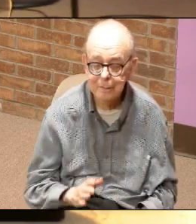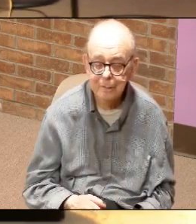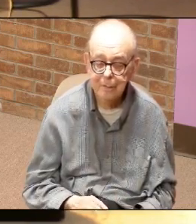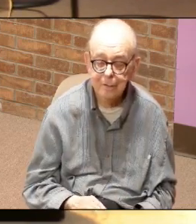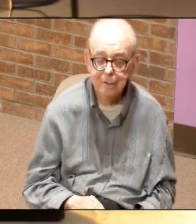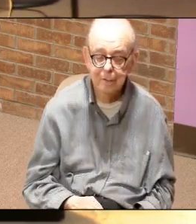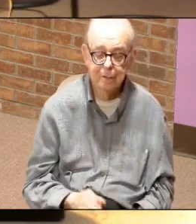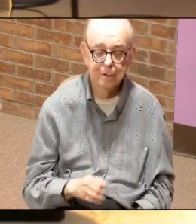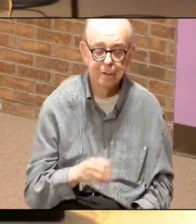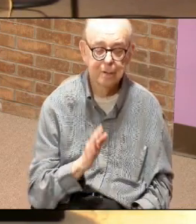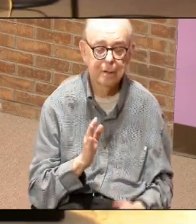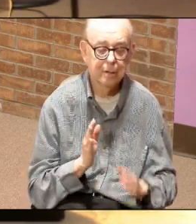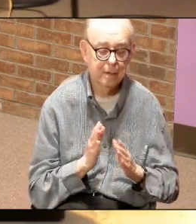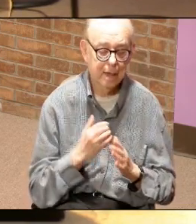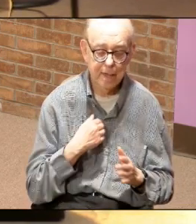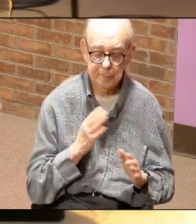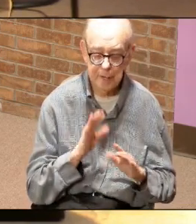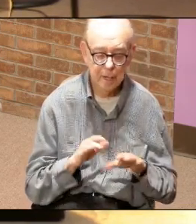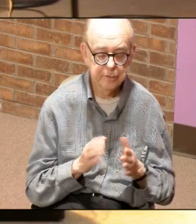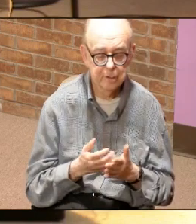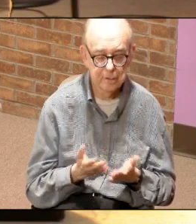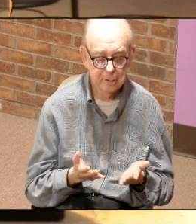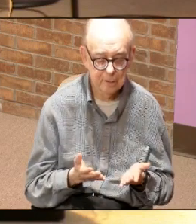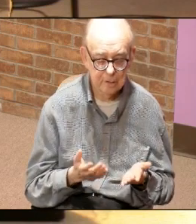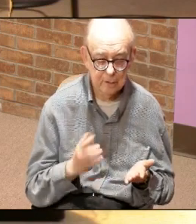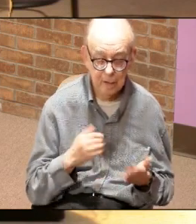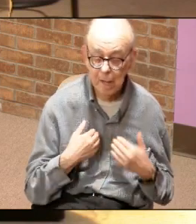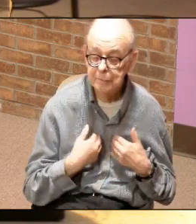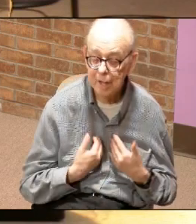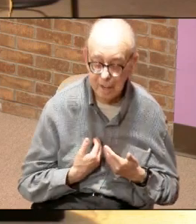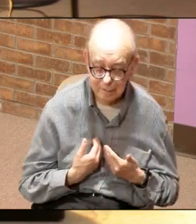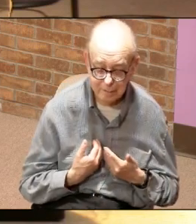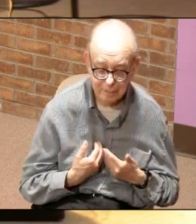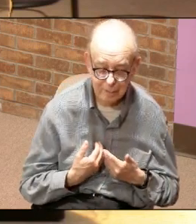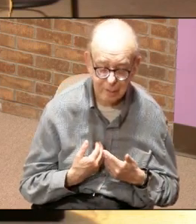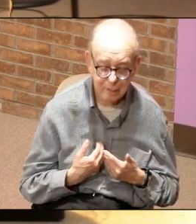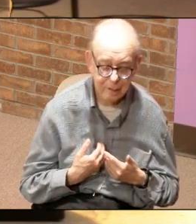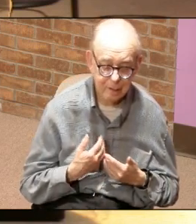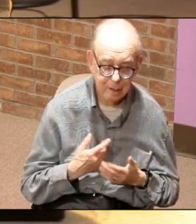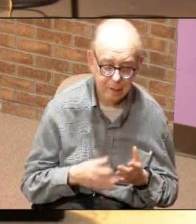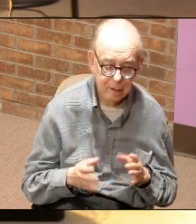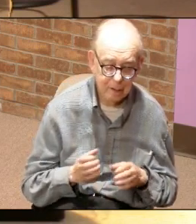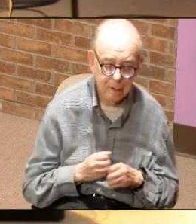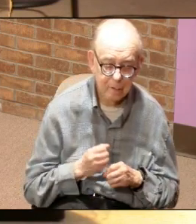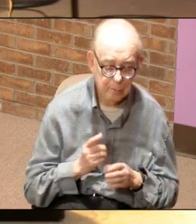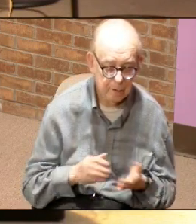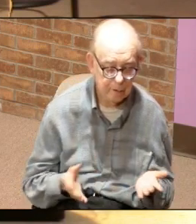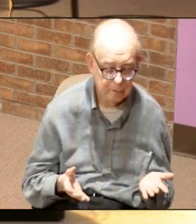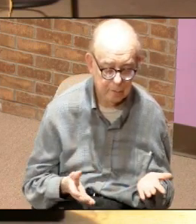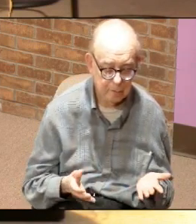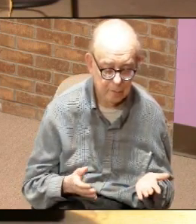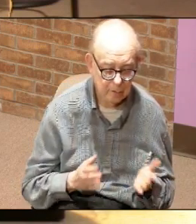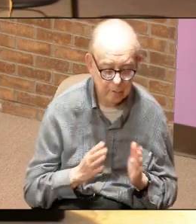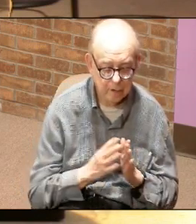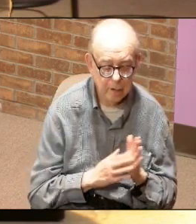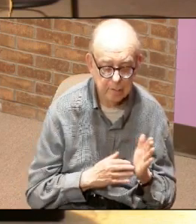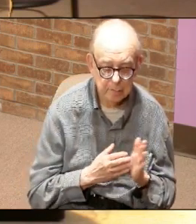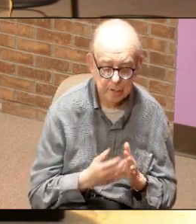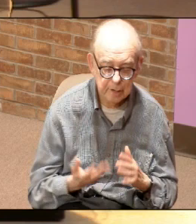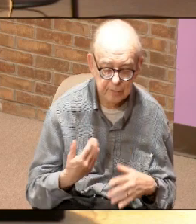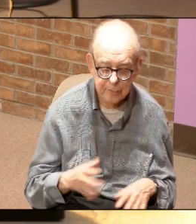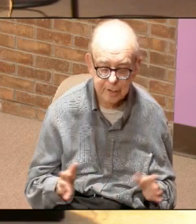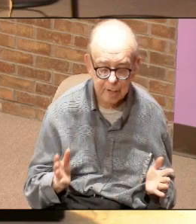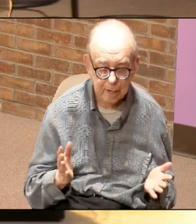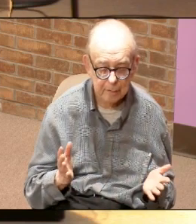know, he's after me. How's it going? I'm tired. You know, what we got scheduled for today,